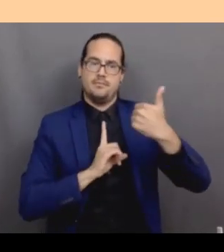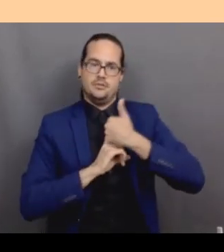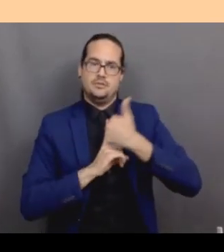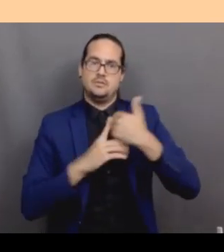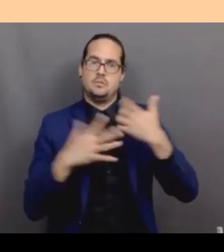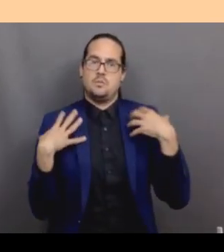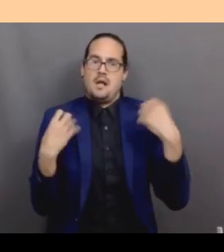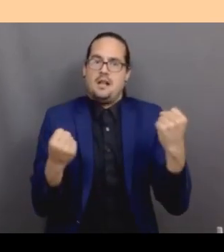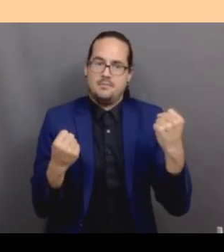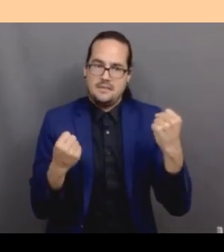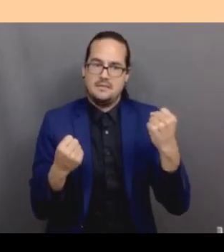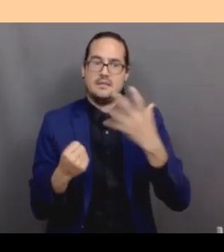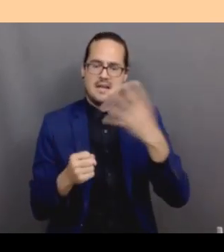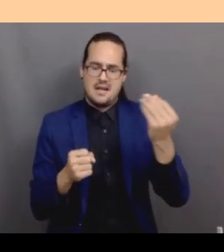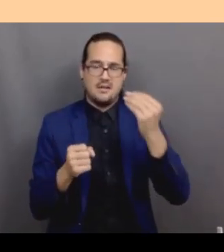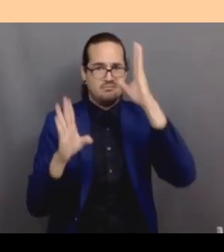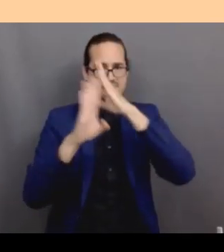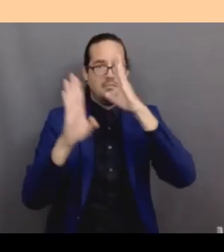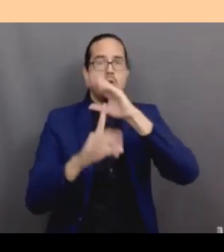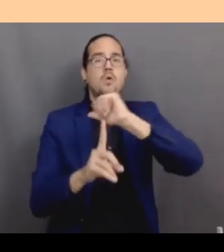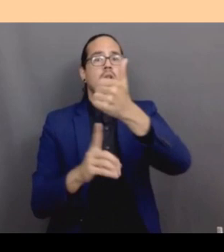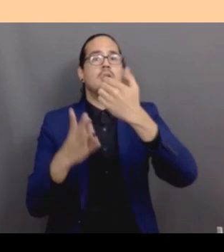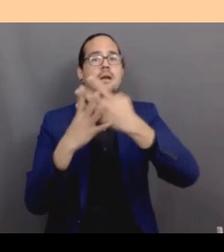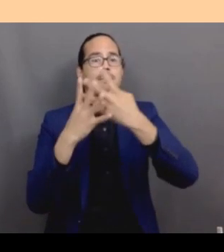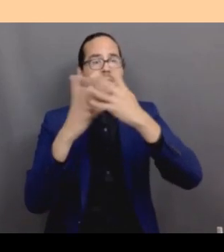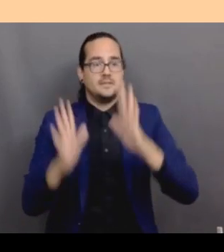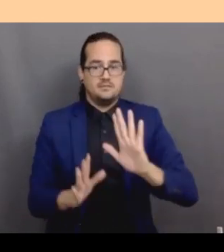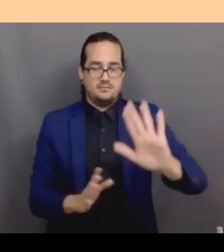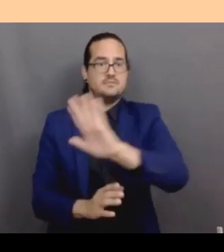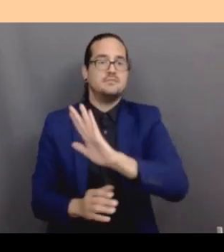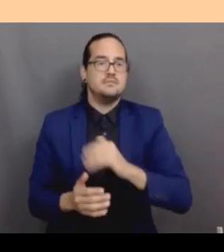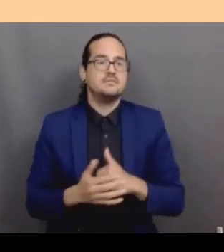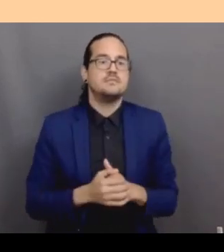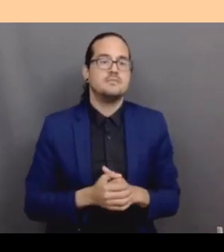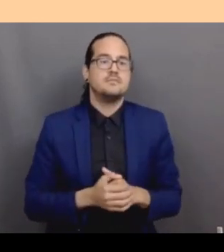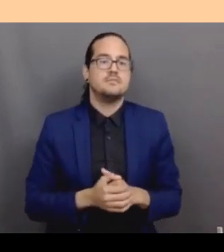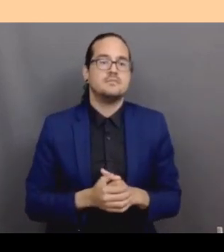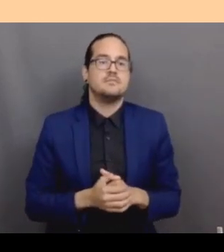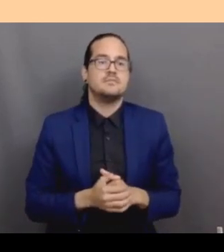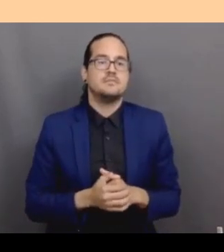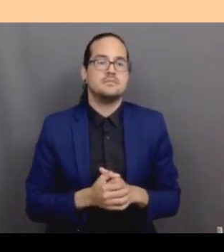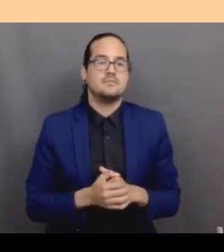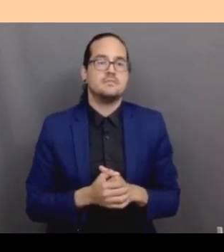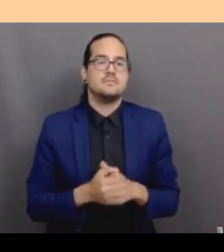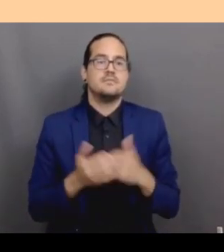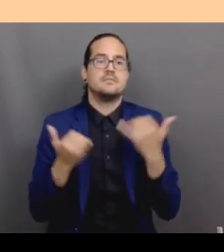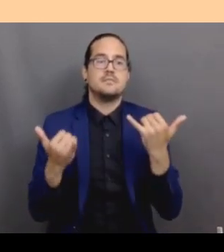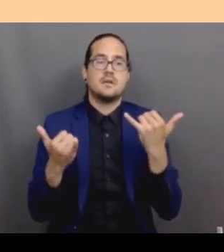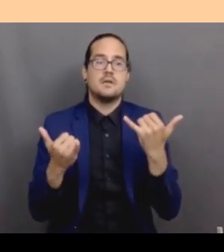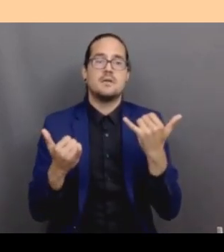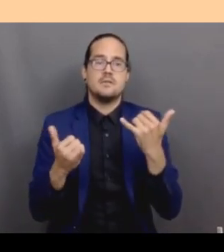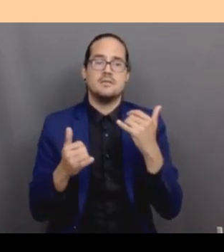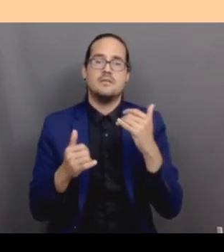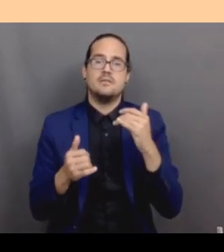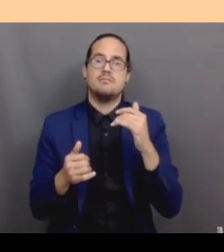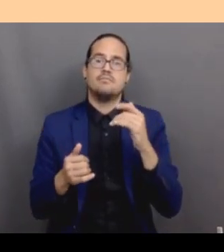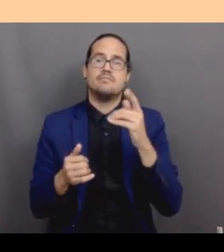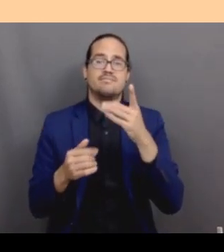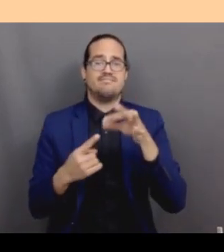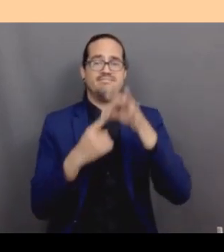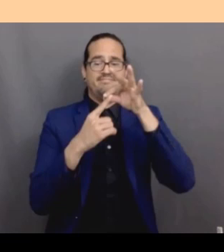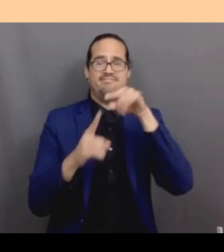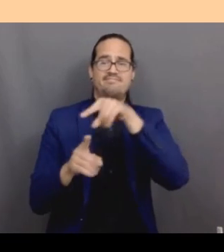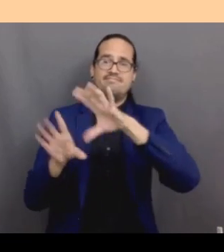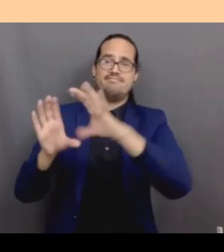our restrictive housing units several times a week. And I just want to close in saying of my notes or of my